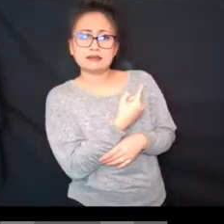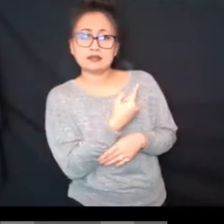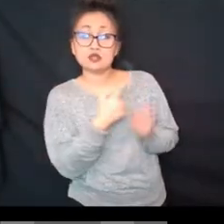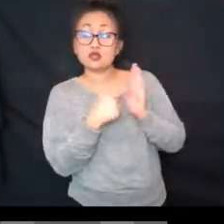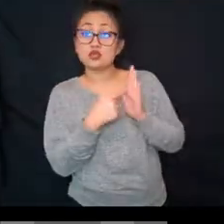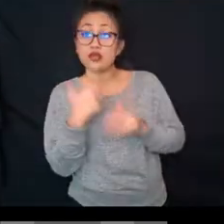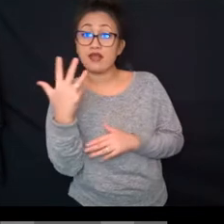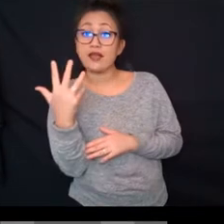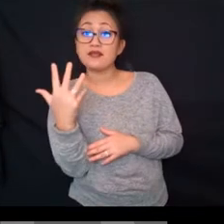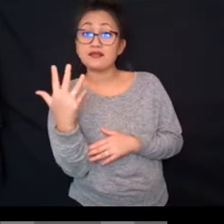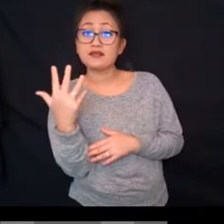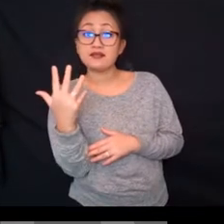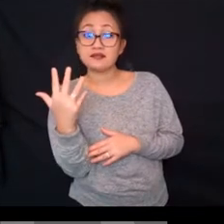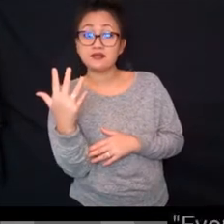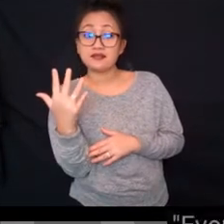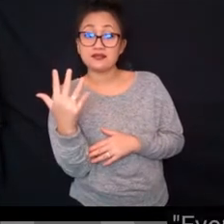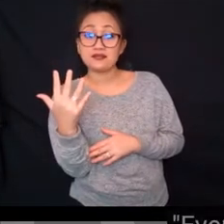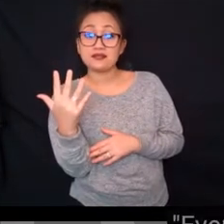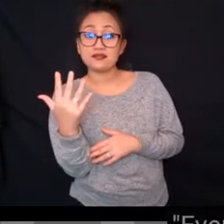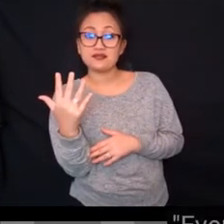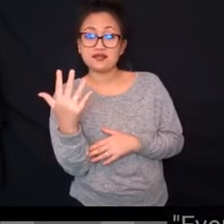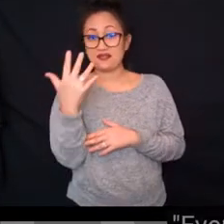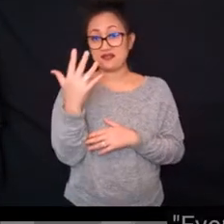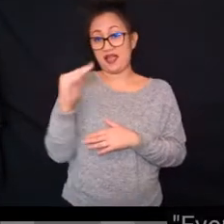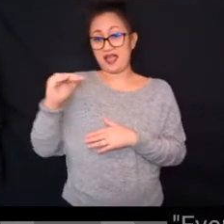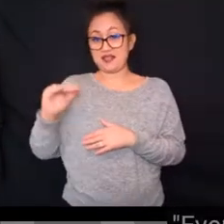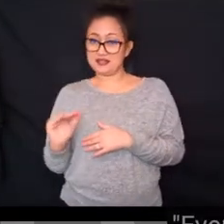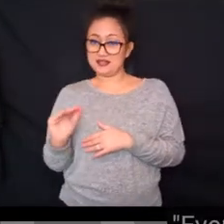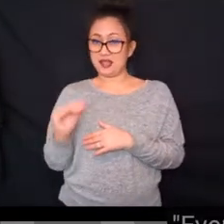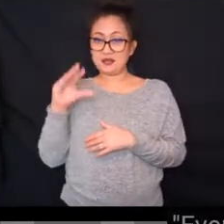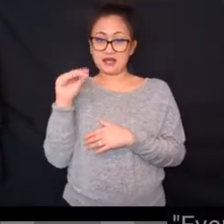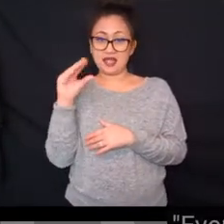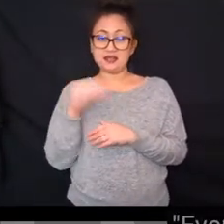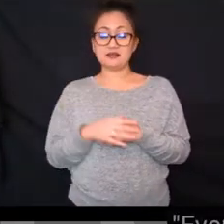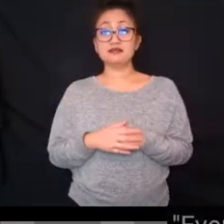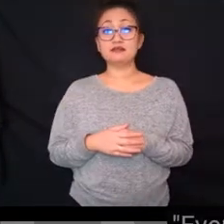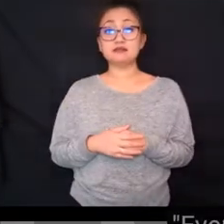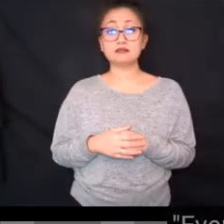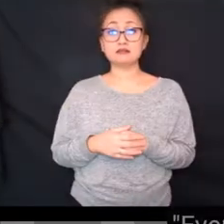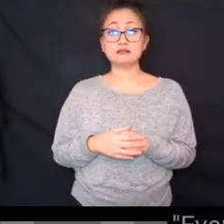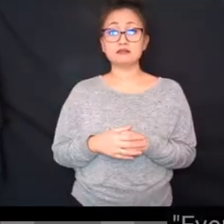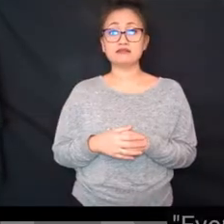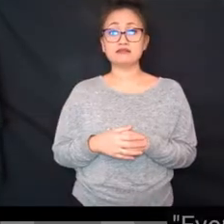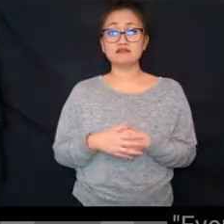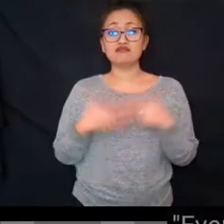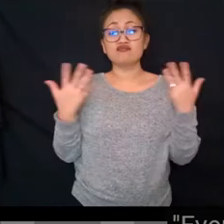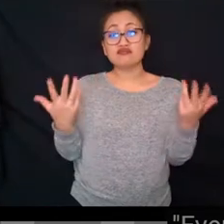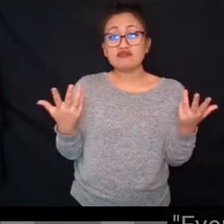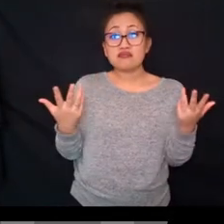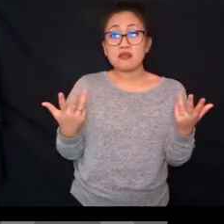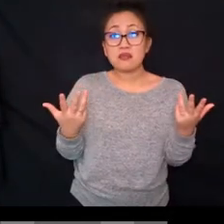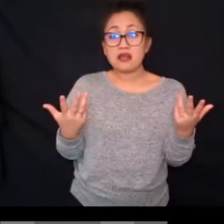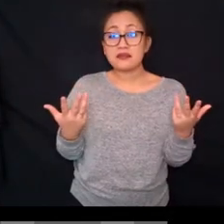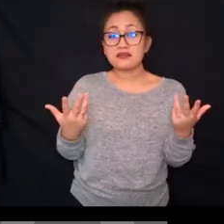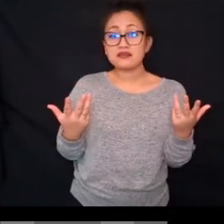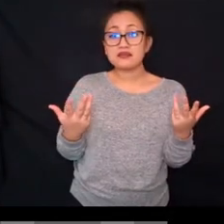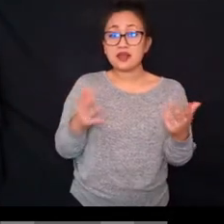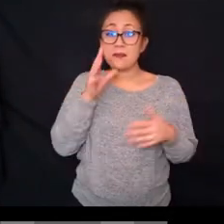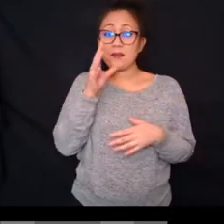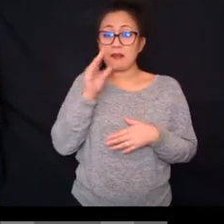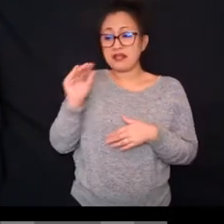5? Your 5 little ducklings. But even Mama's littlest duckling was not so little anymore. It's time to